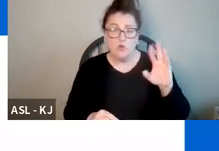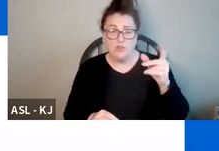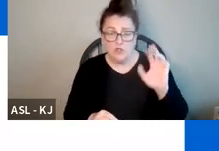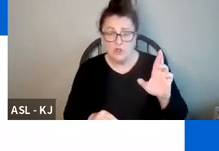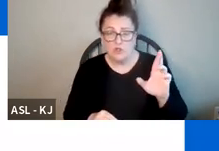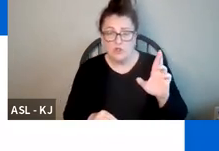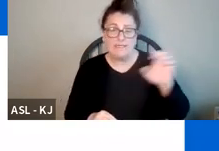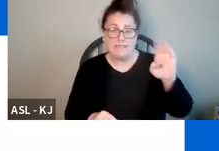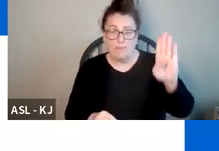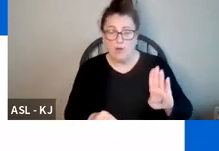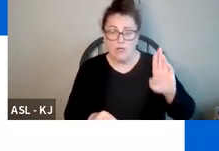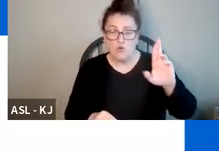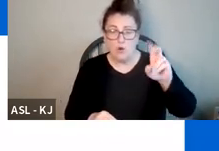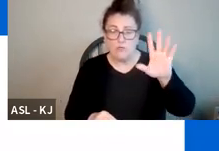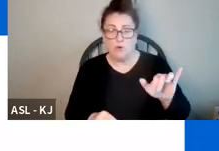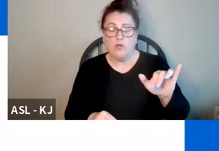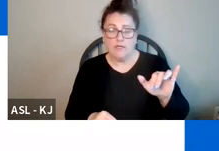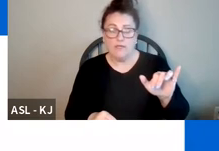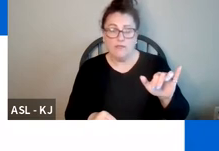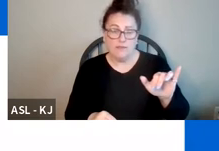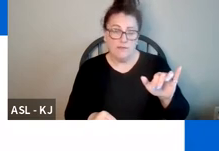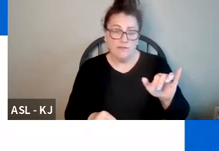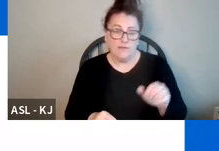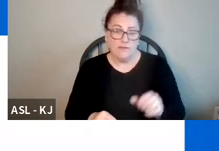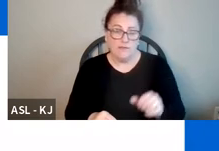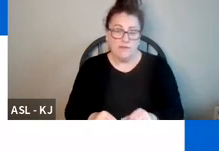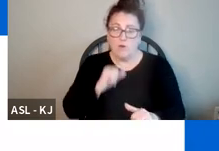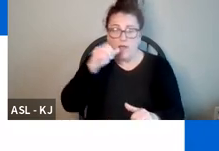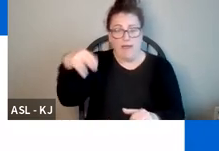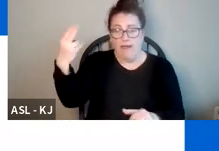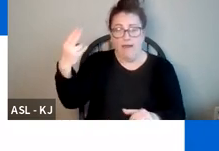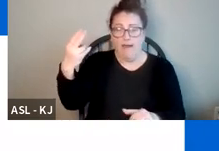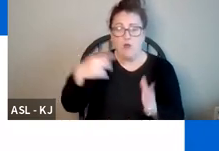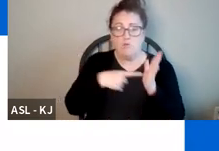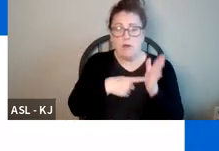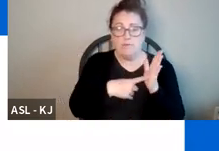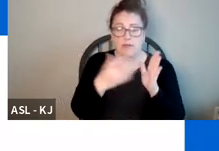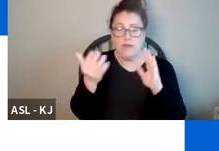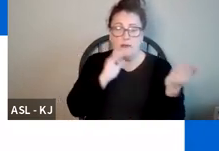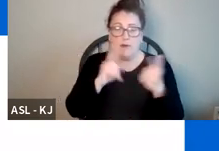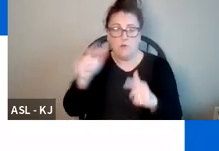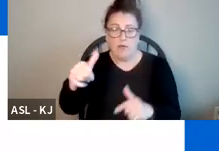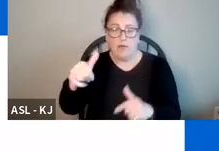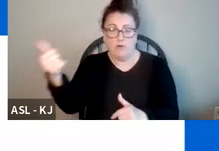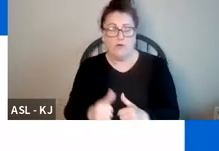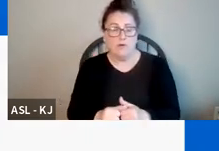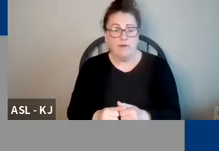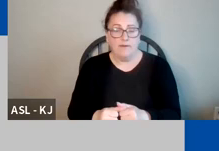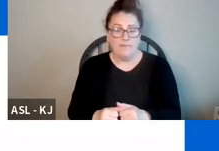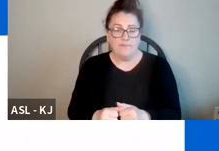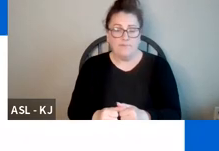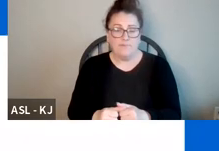East Boston, and Roxbury were not as highly represented as the BPS population.